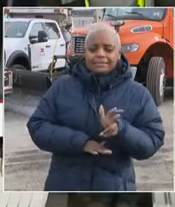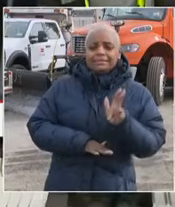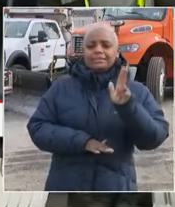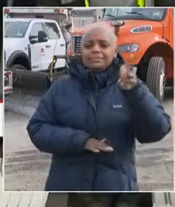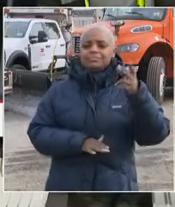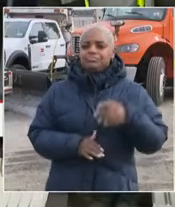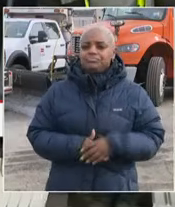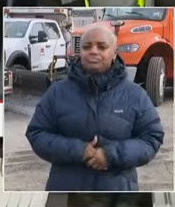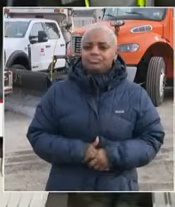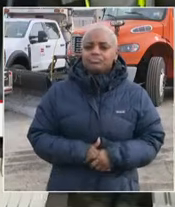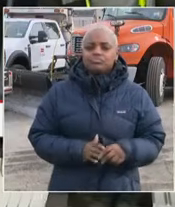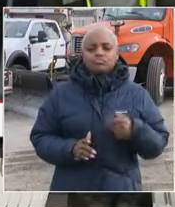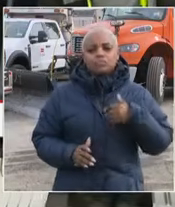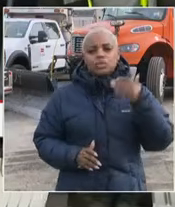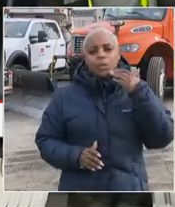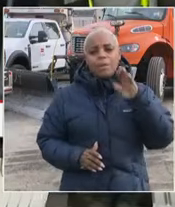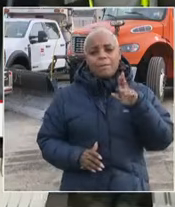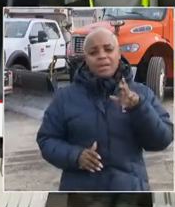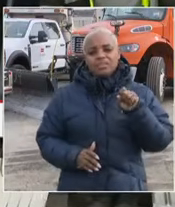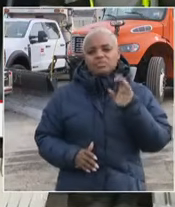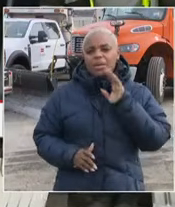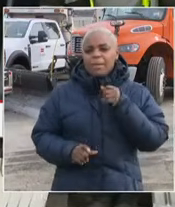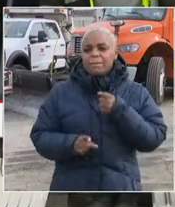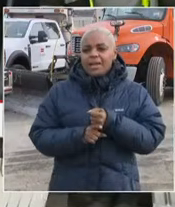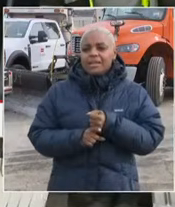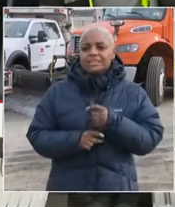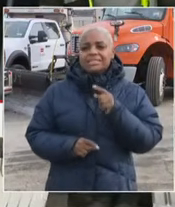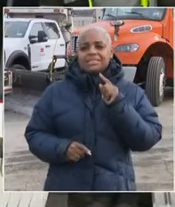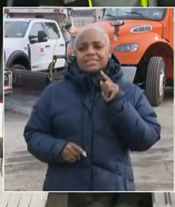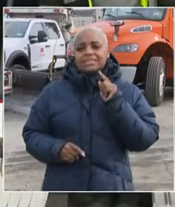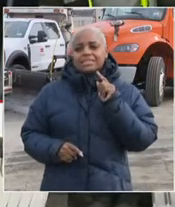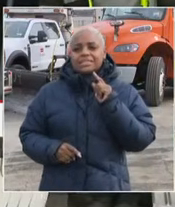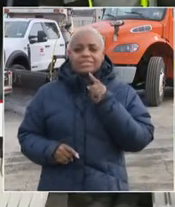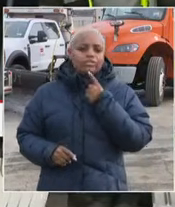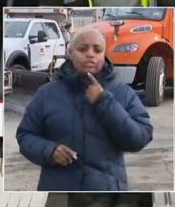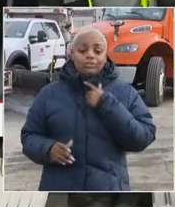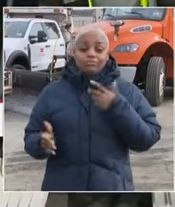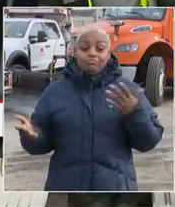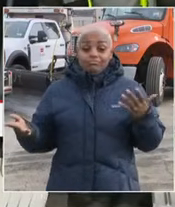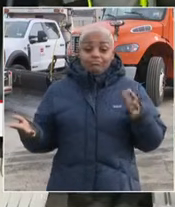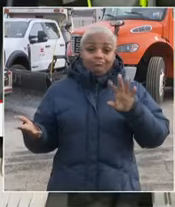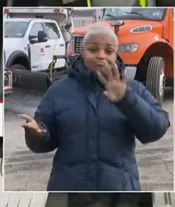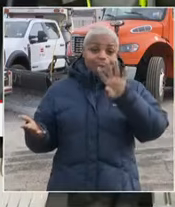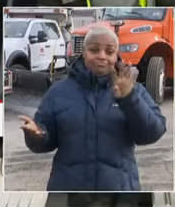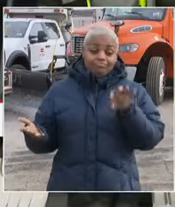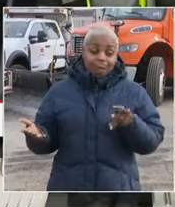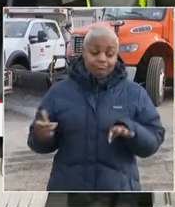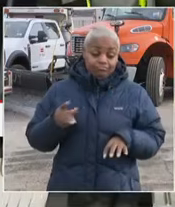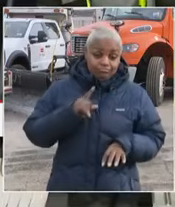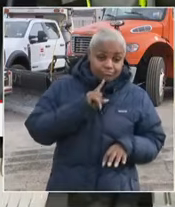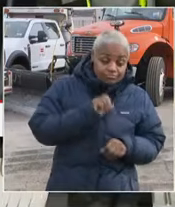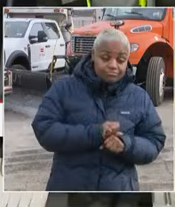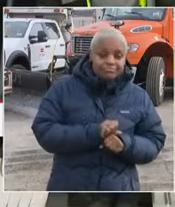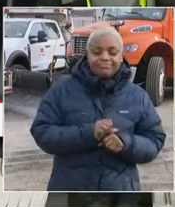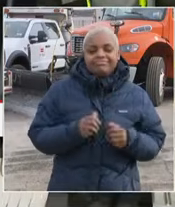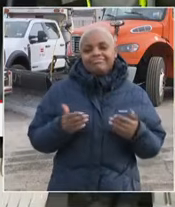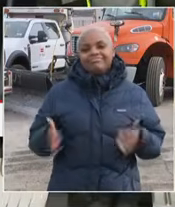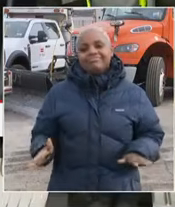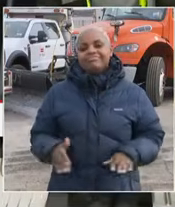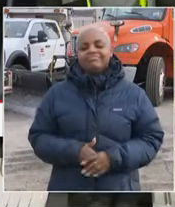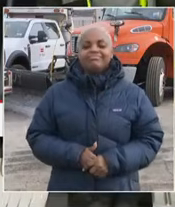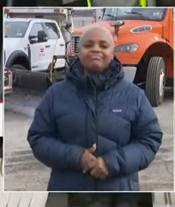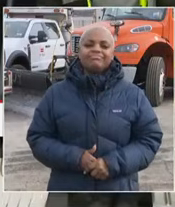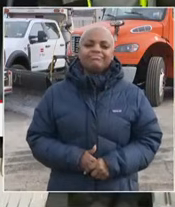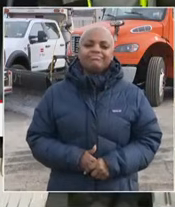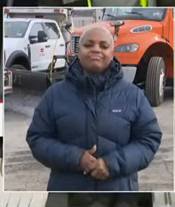The question is how severe. We may have some temporary suspensions, but we are going to do everything we can again to serve especially places where there's